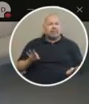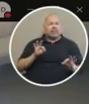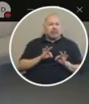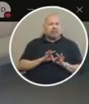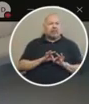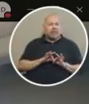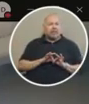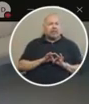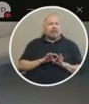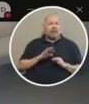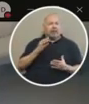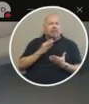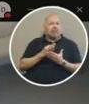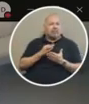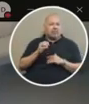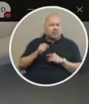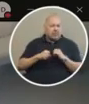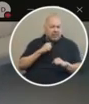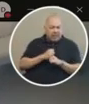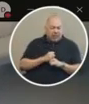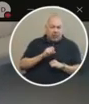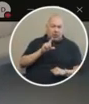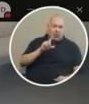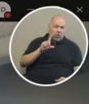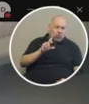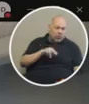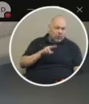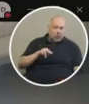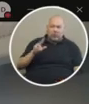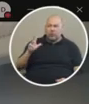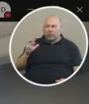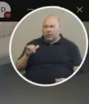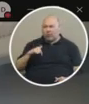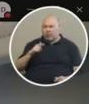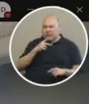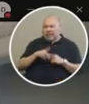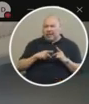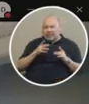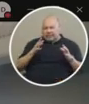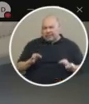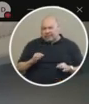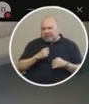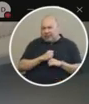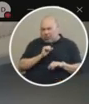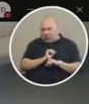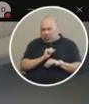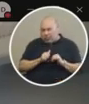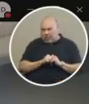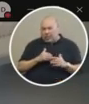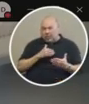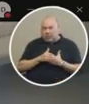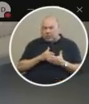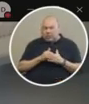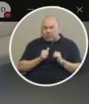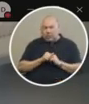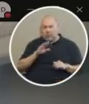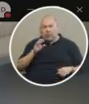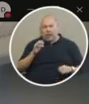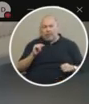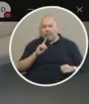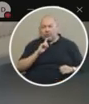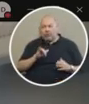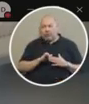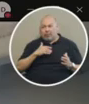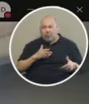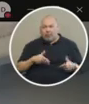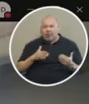significant in fiscal years 22 and 23. And so those are the kind of decisions and analysis that we have to work with very closely with Robert to make sure that we